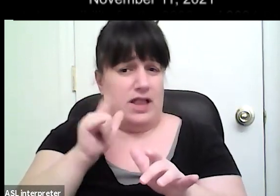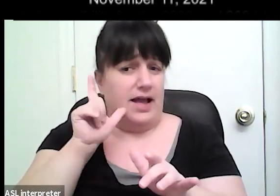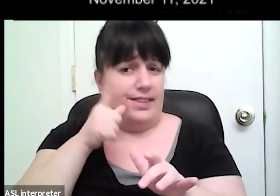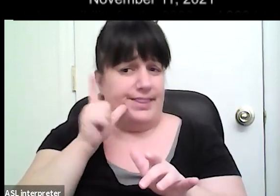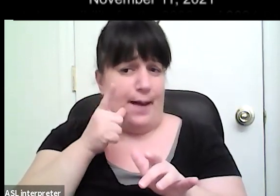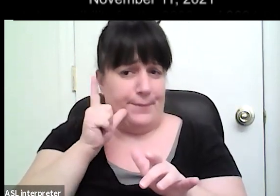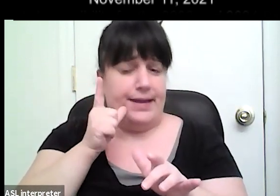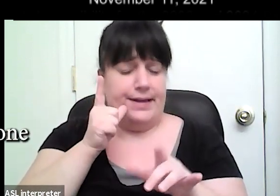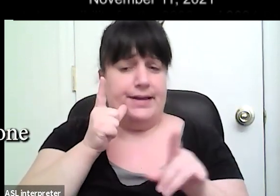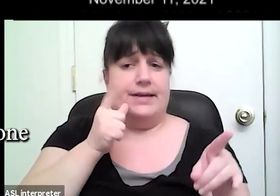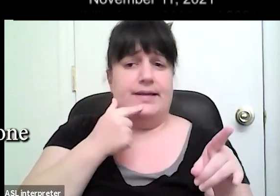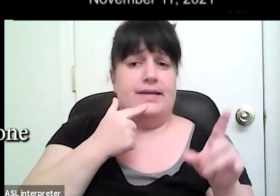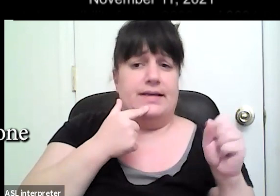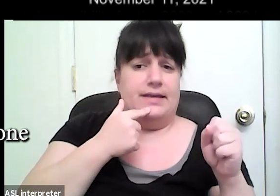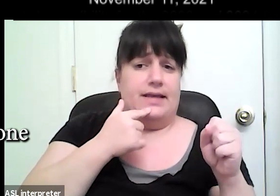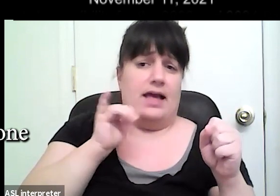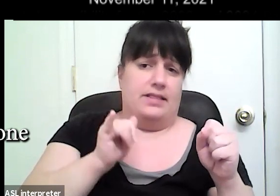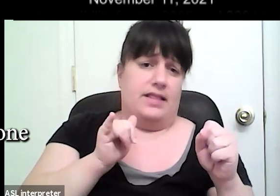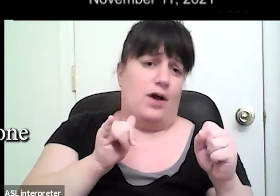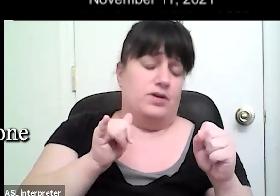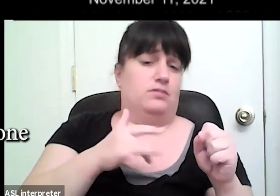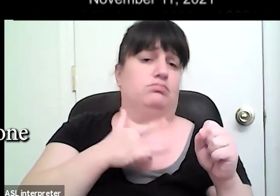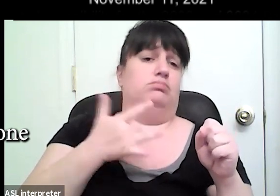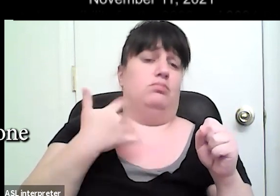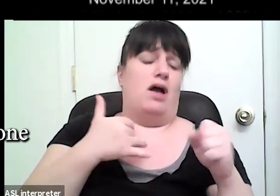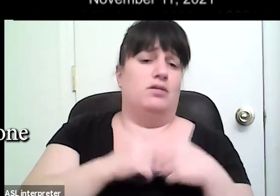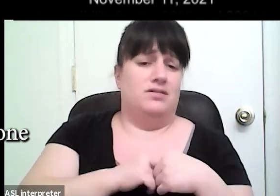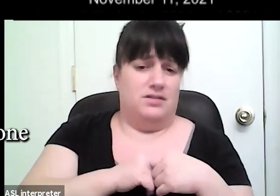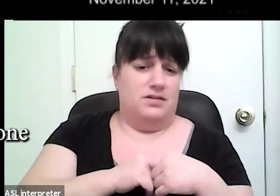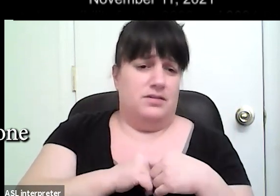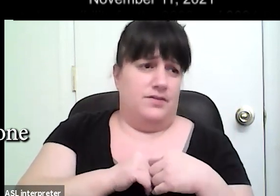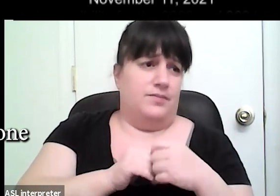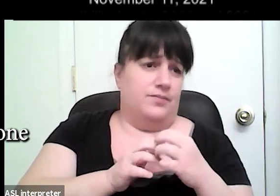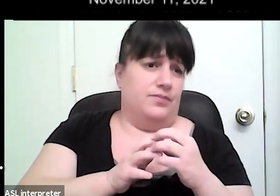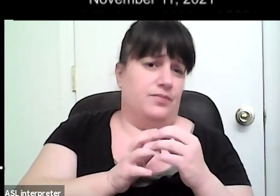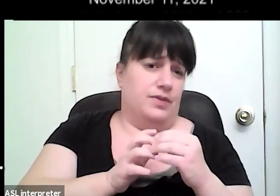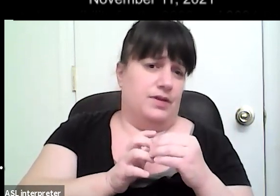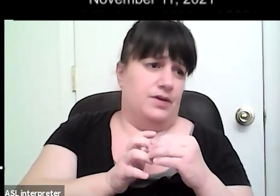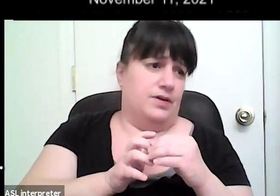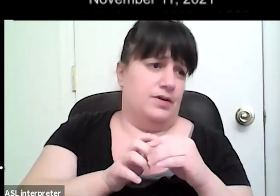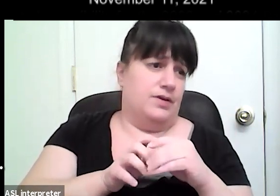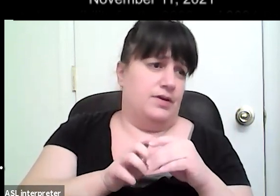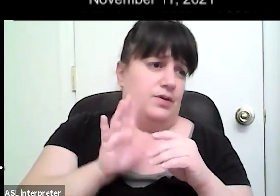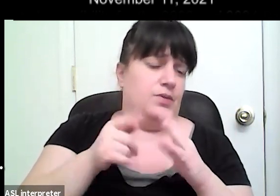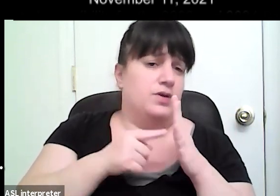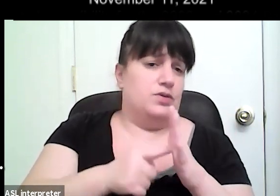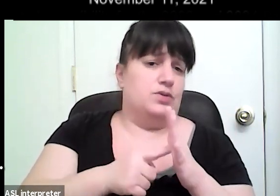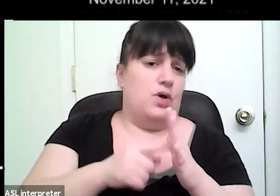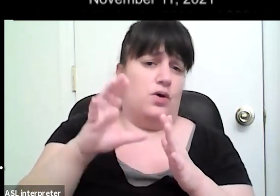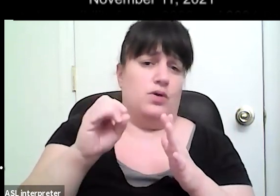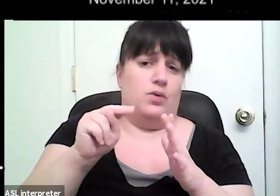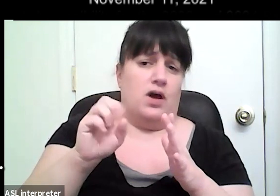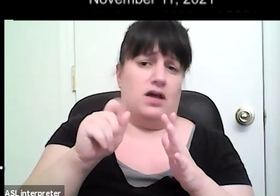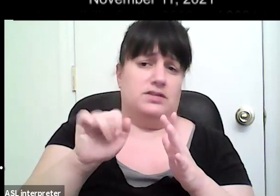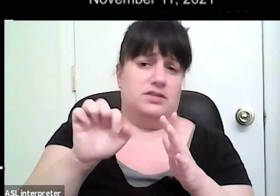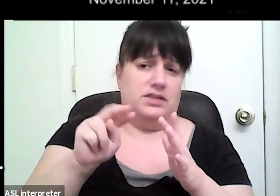said, "Yeah, absolutely." So that was a revelation. Build 1 of 1. Corona Borealis. Now I'll show you constellations